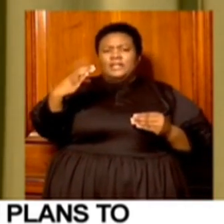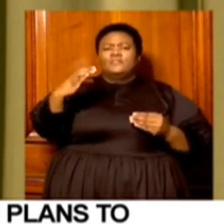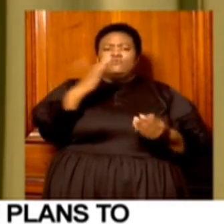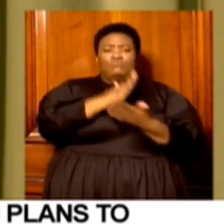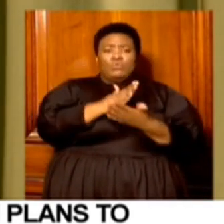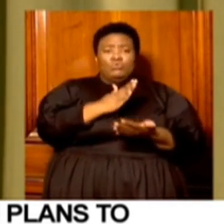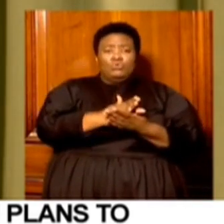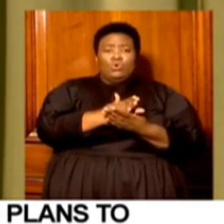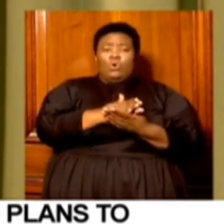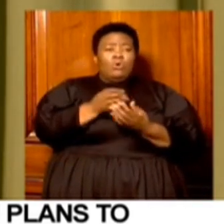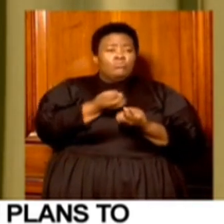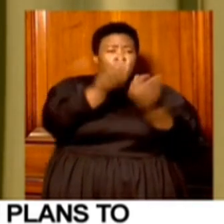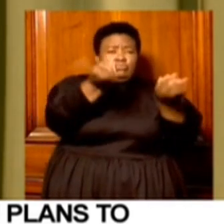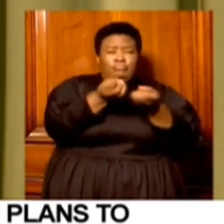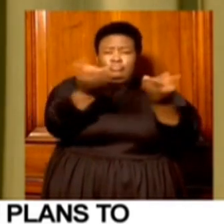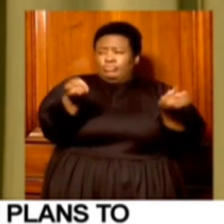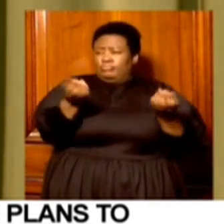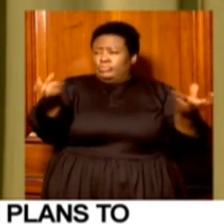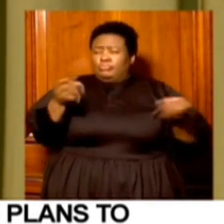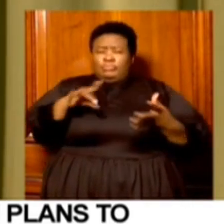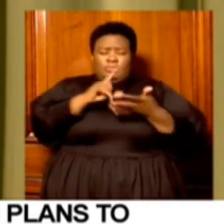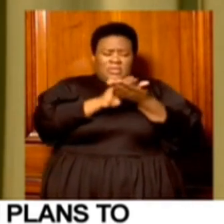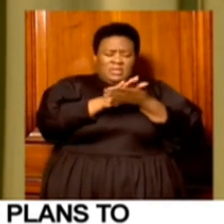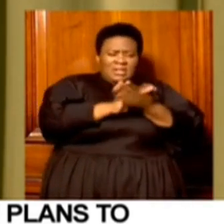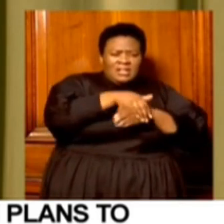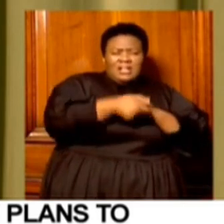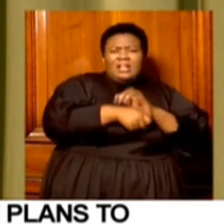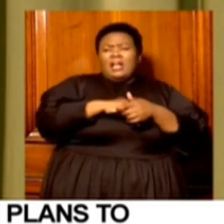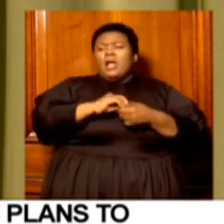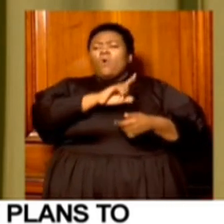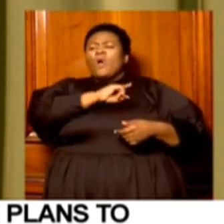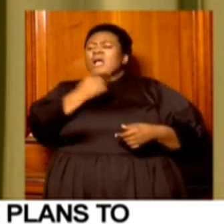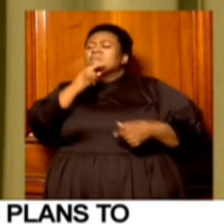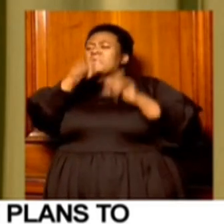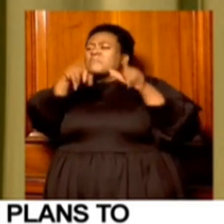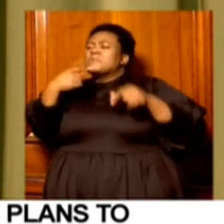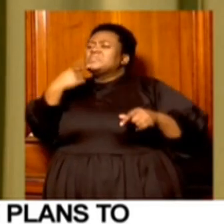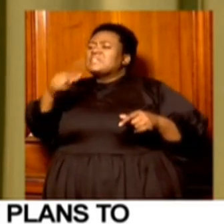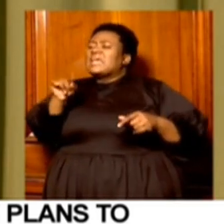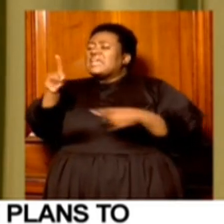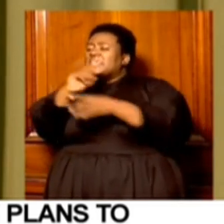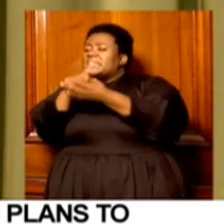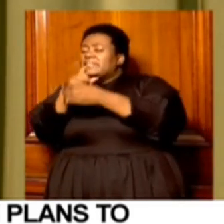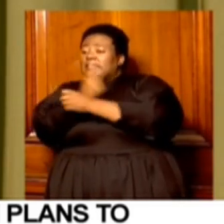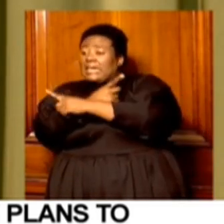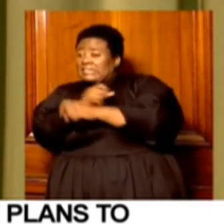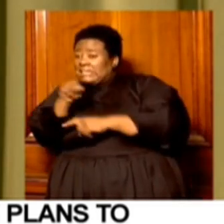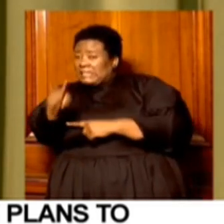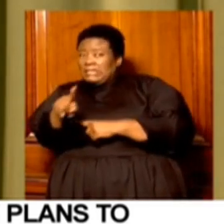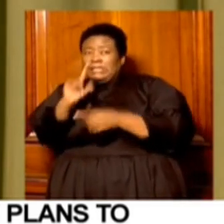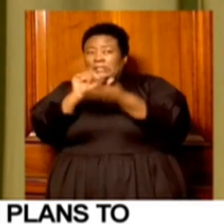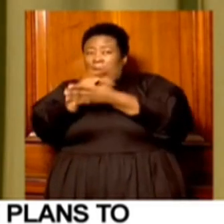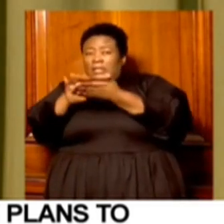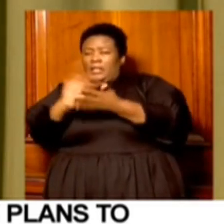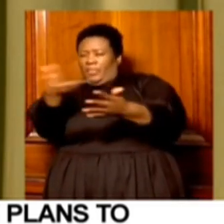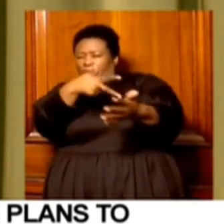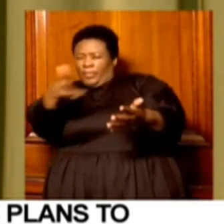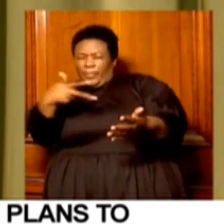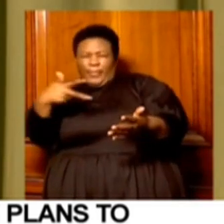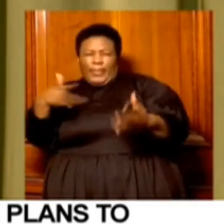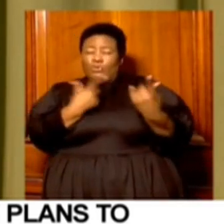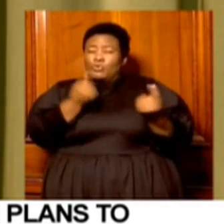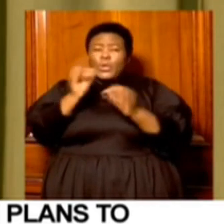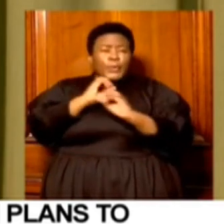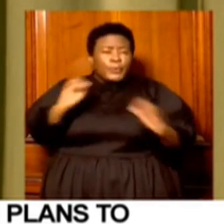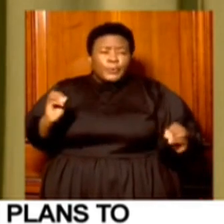because people keep saying, taxi such and such does not sanitize, Comrade Jackson, Minister. It does